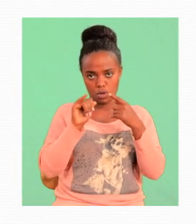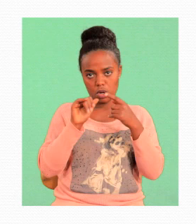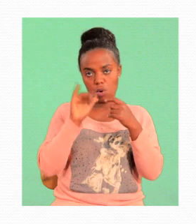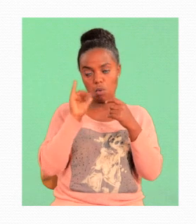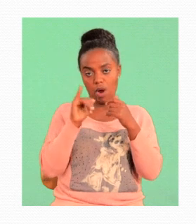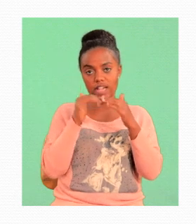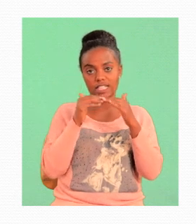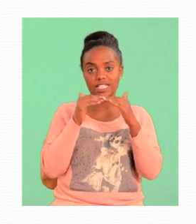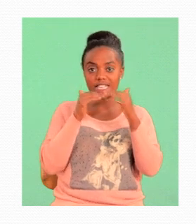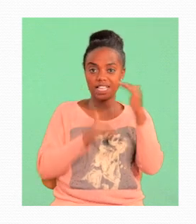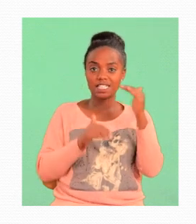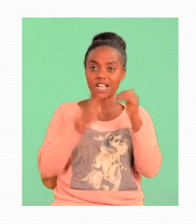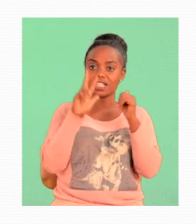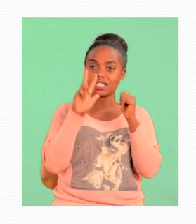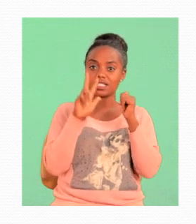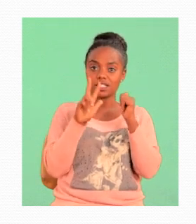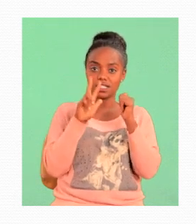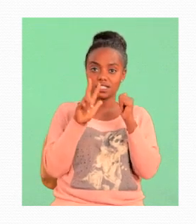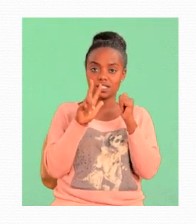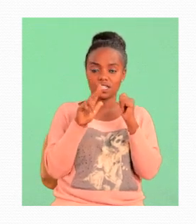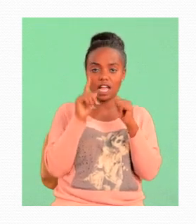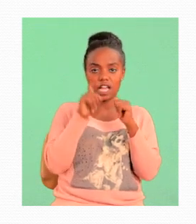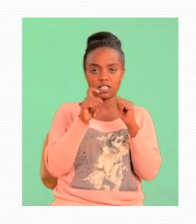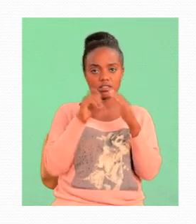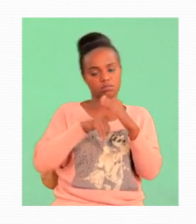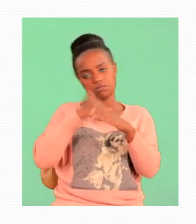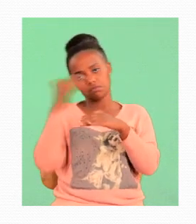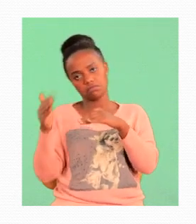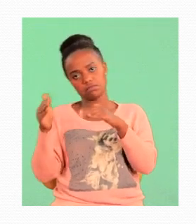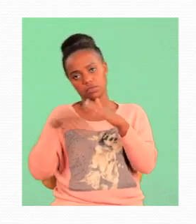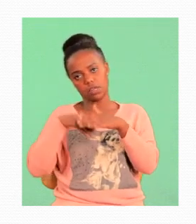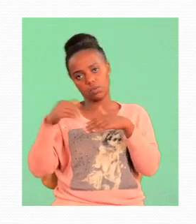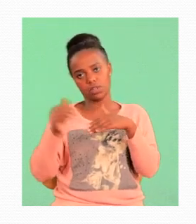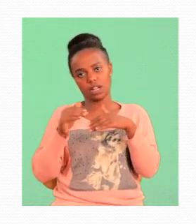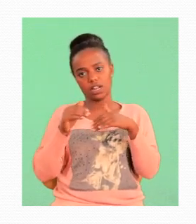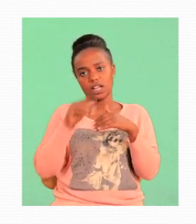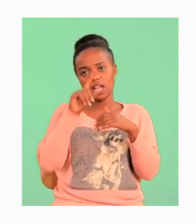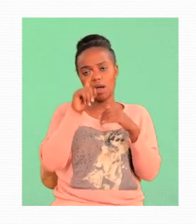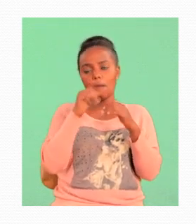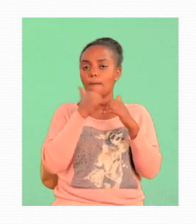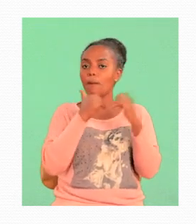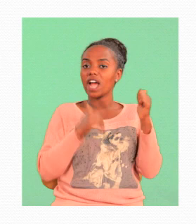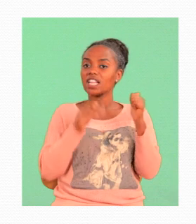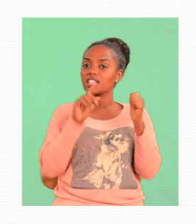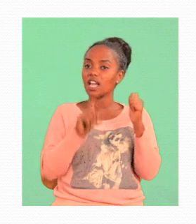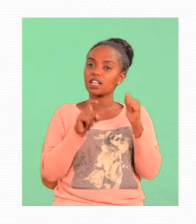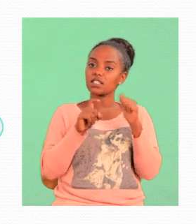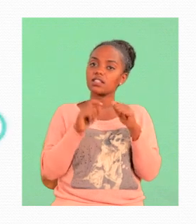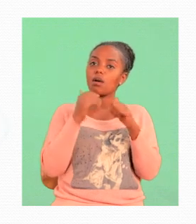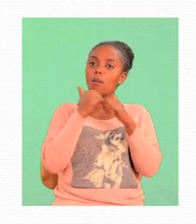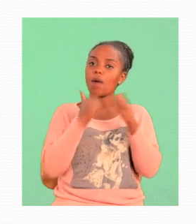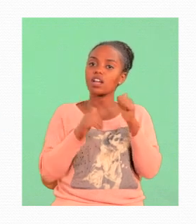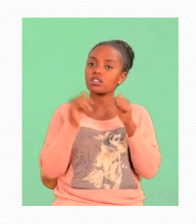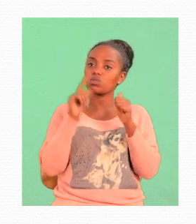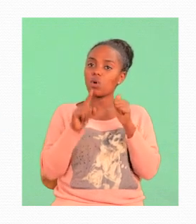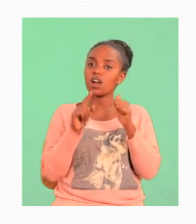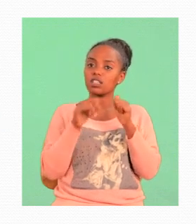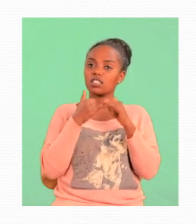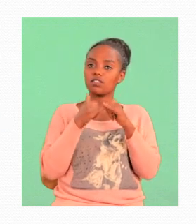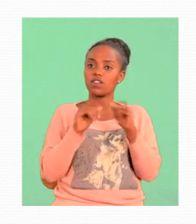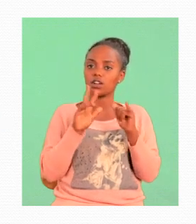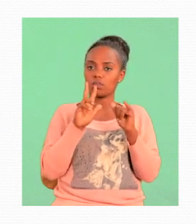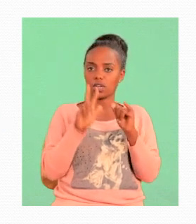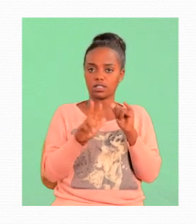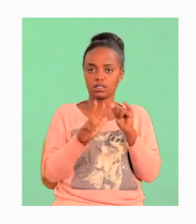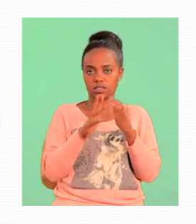is less than, take x on the other side. So minus x minus 1 divided by